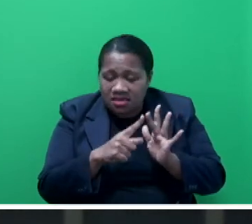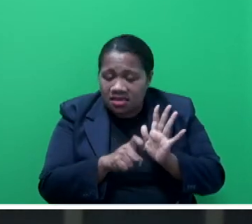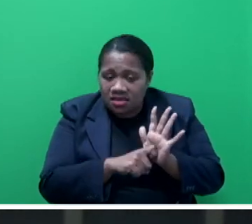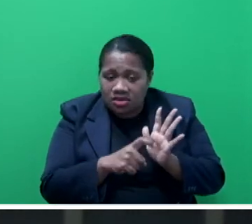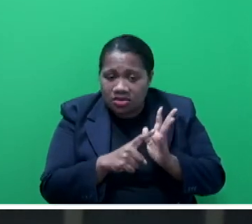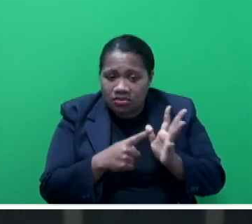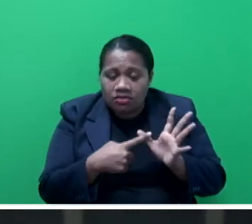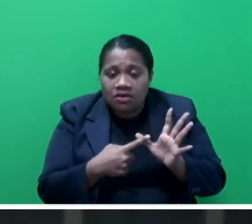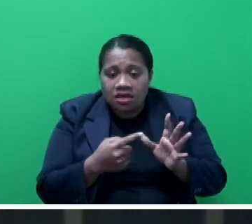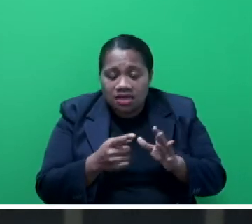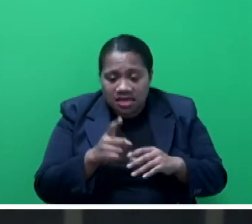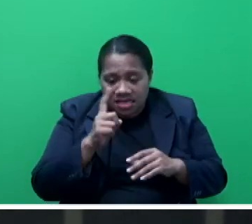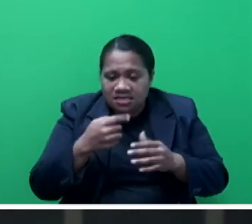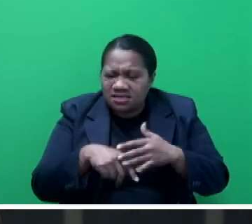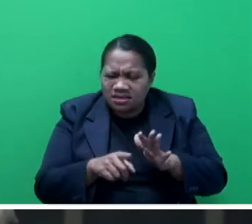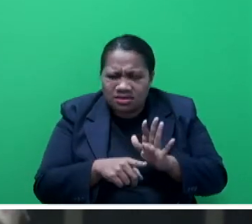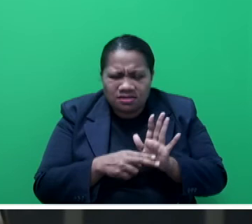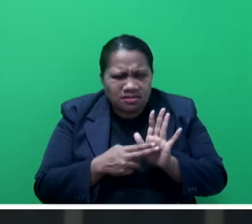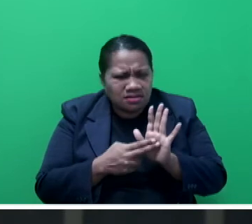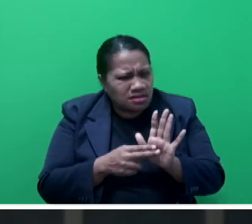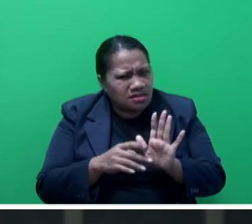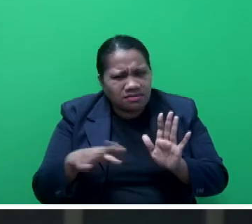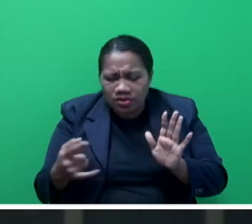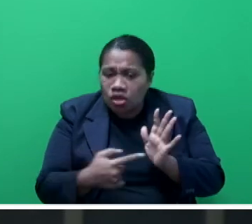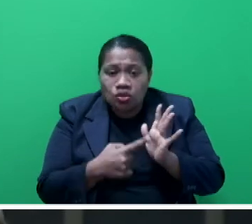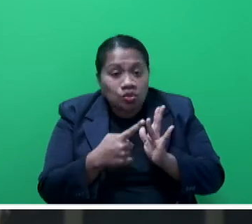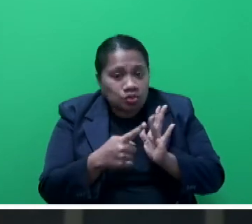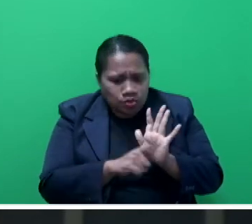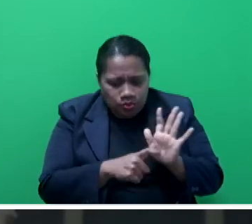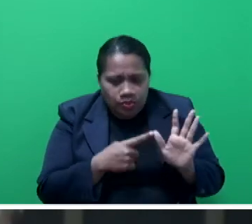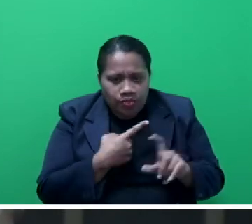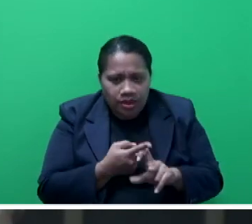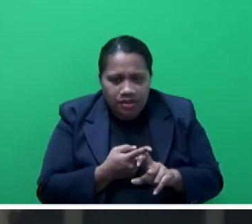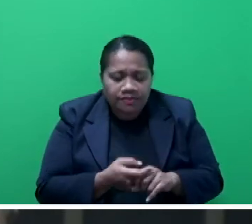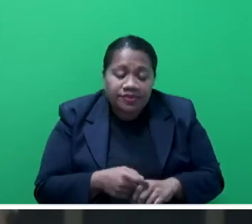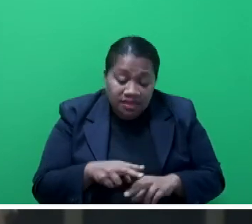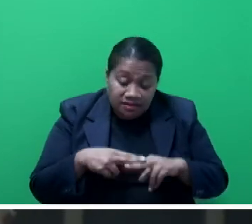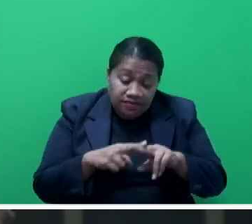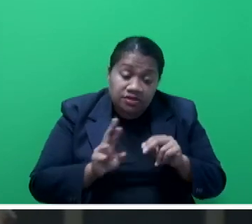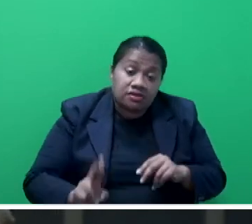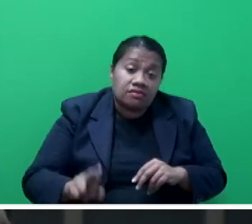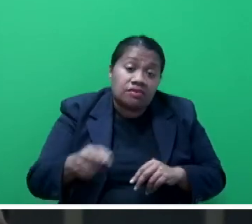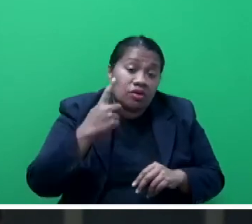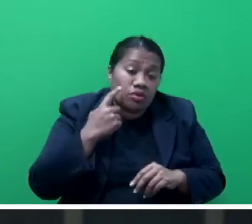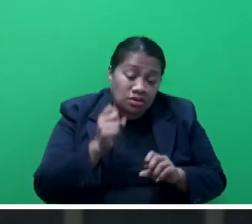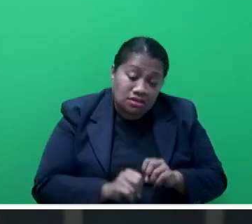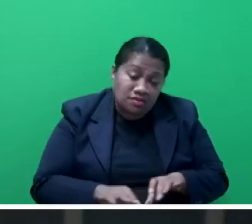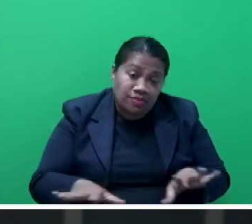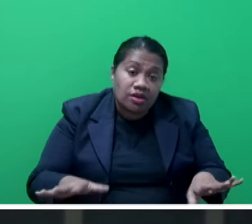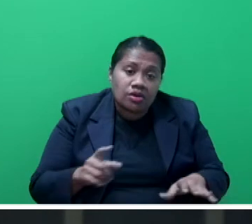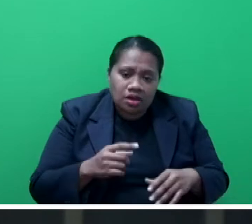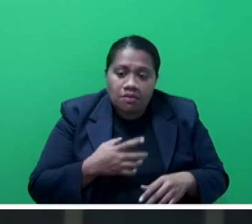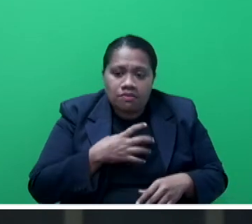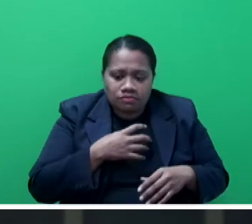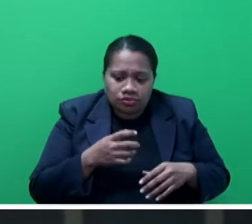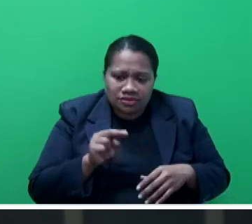and Turat. Our Fiji 266 billion raw water supply project will supply much needed water with a